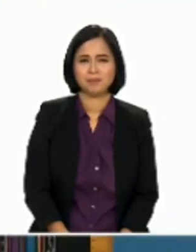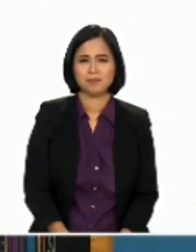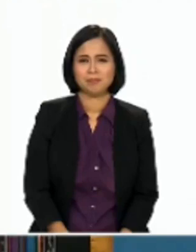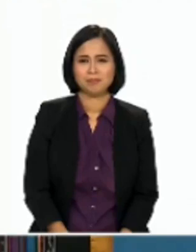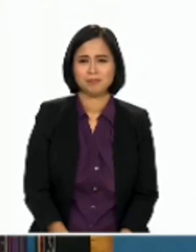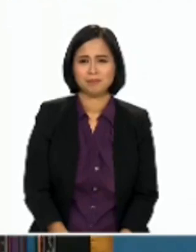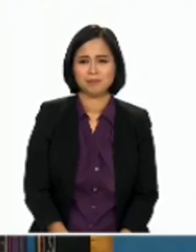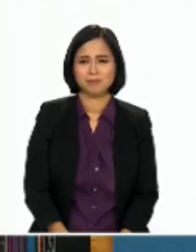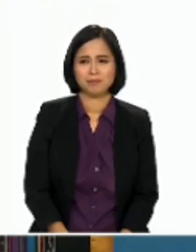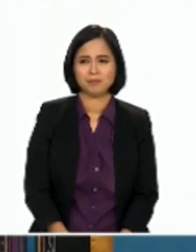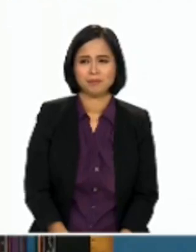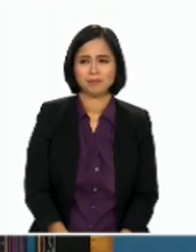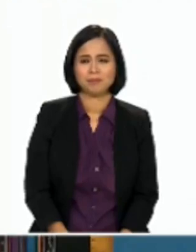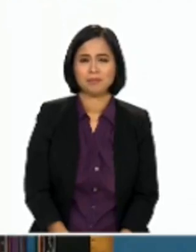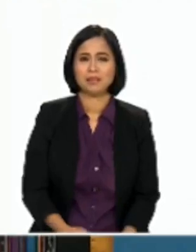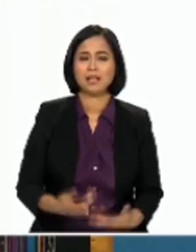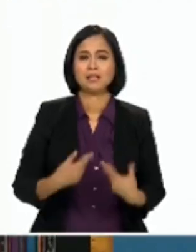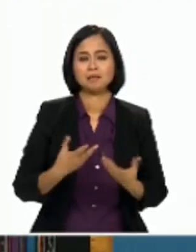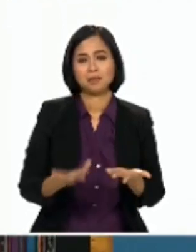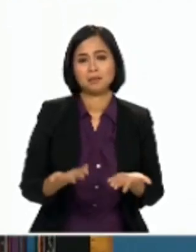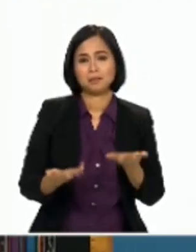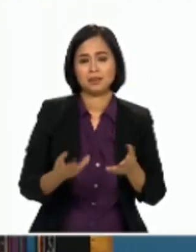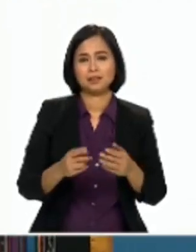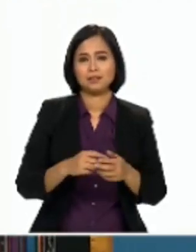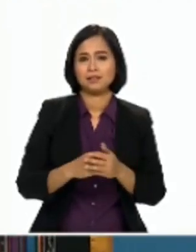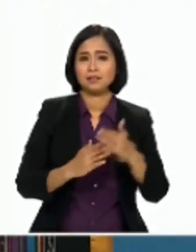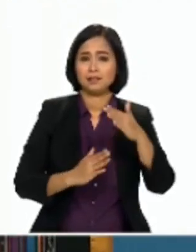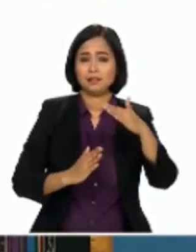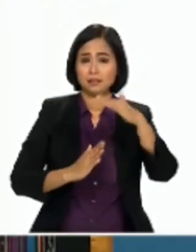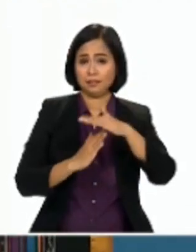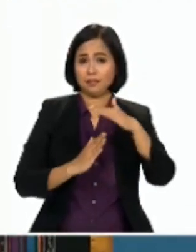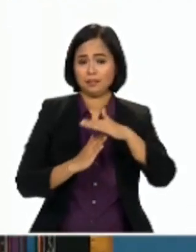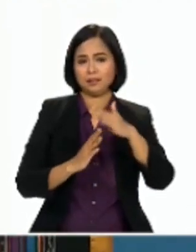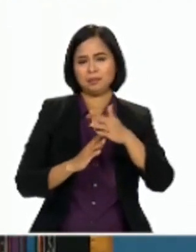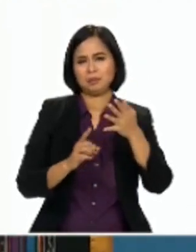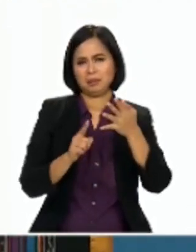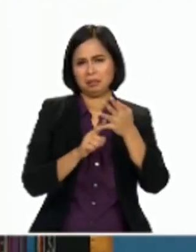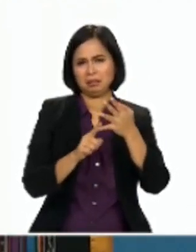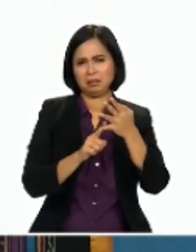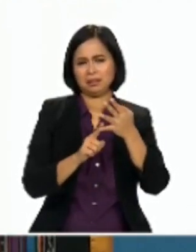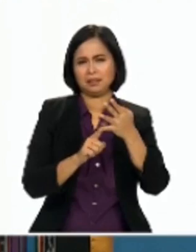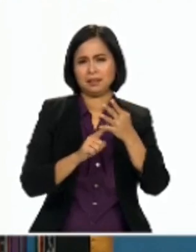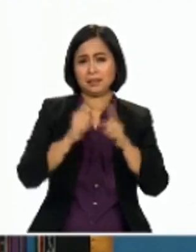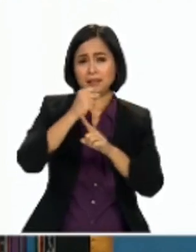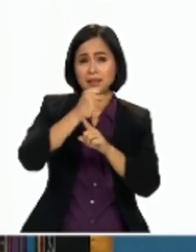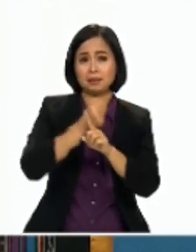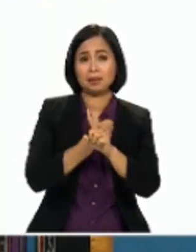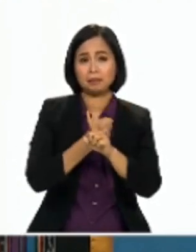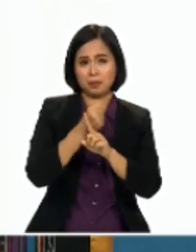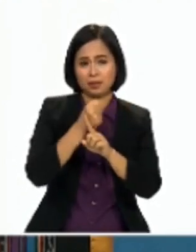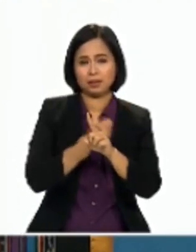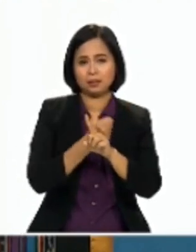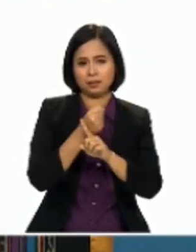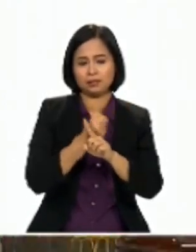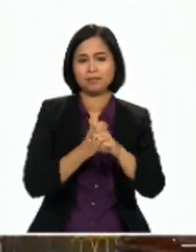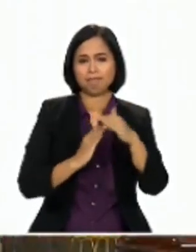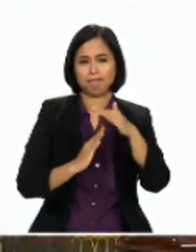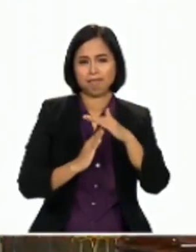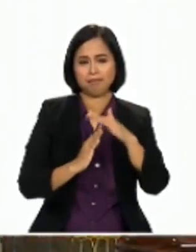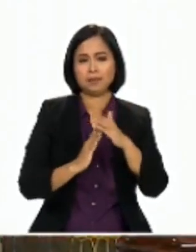I give you until the last week of the year, yung sa September na, to do this.